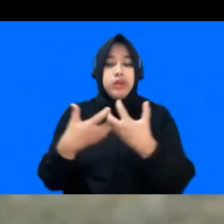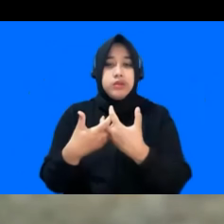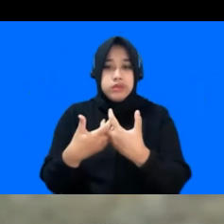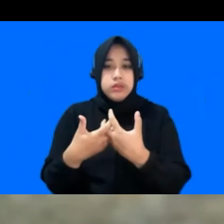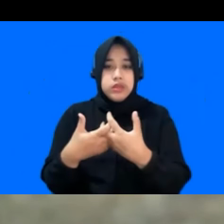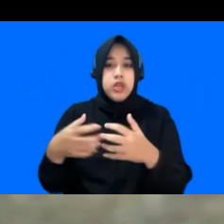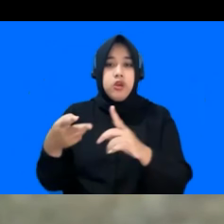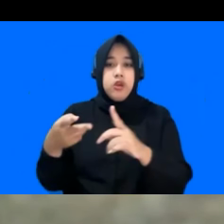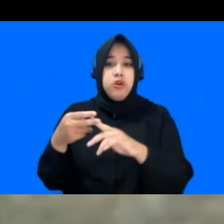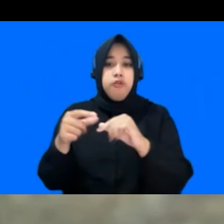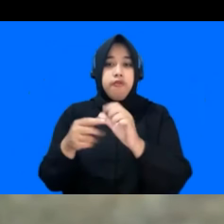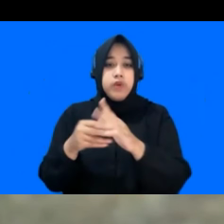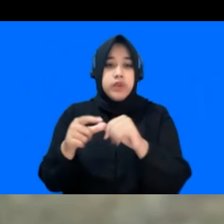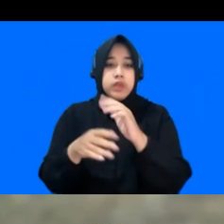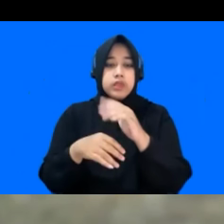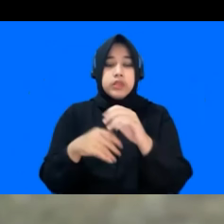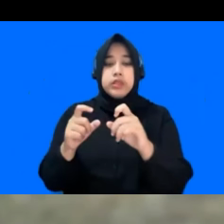just last month,